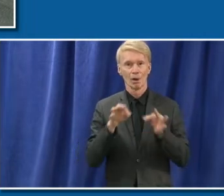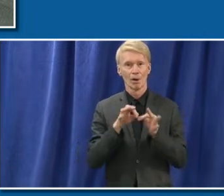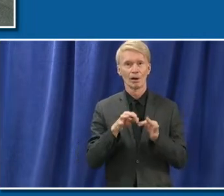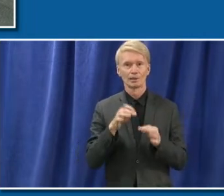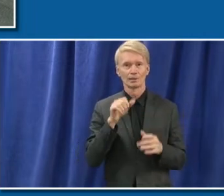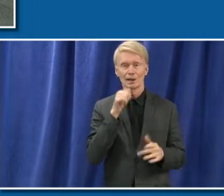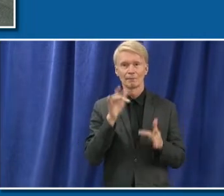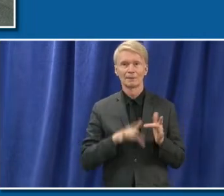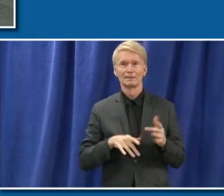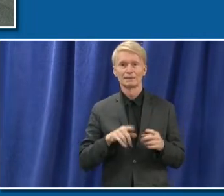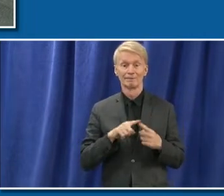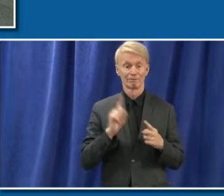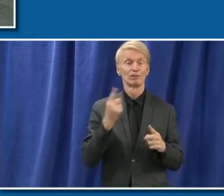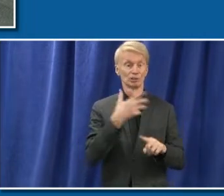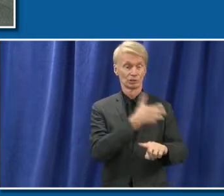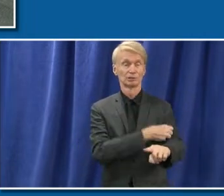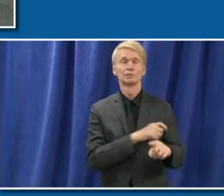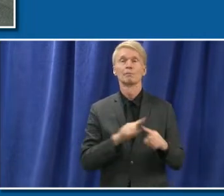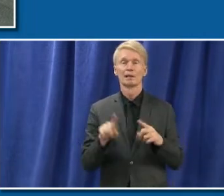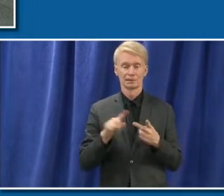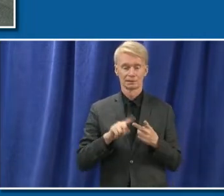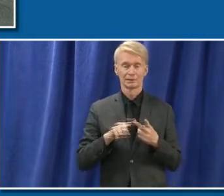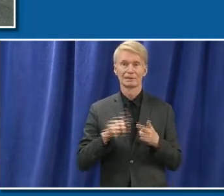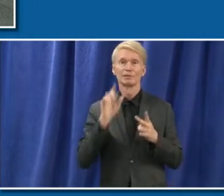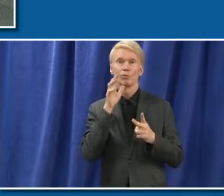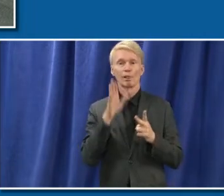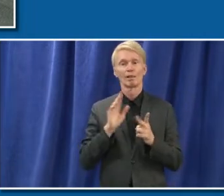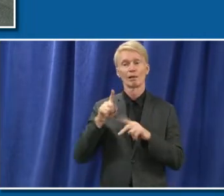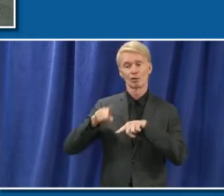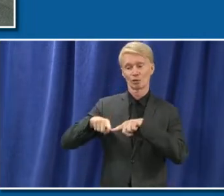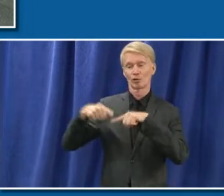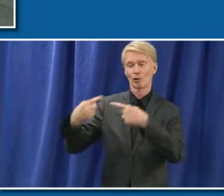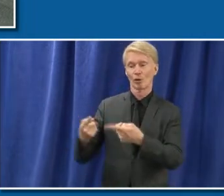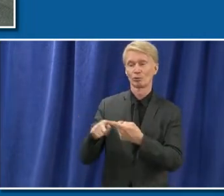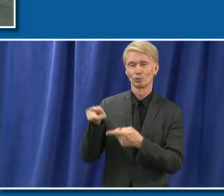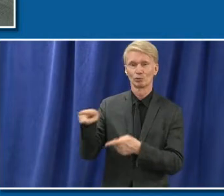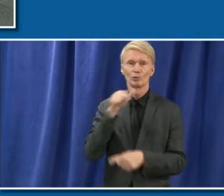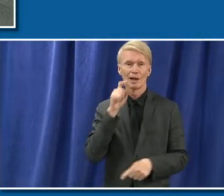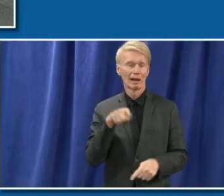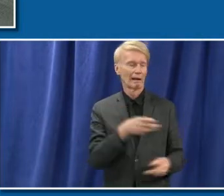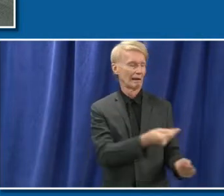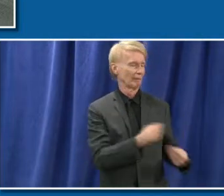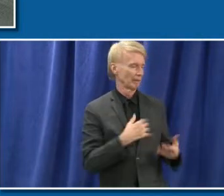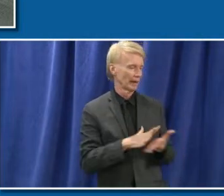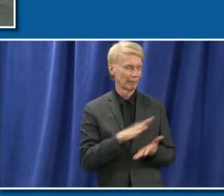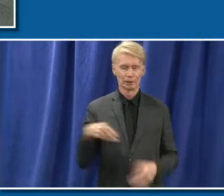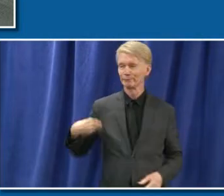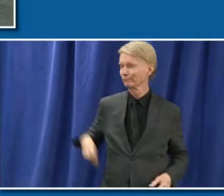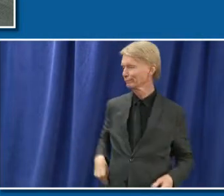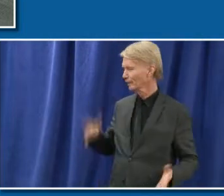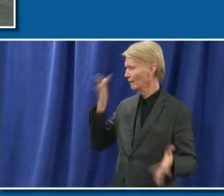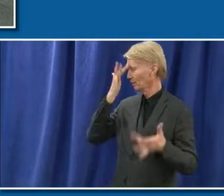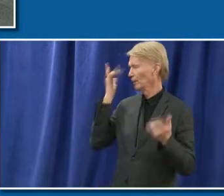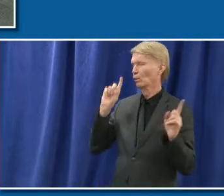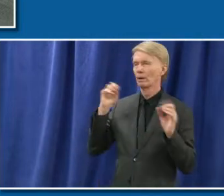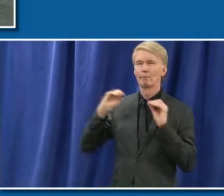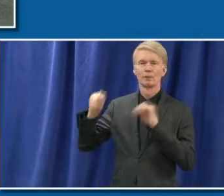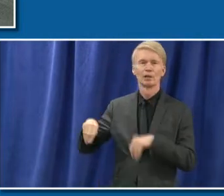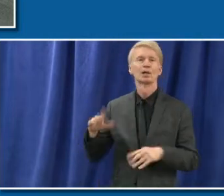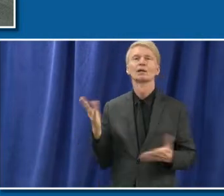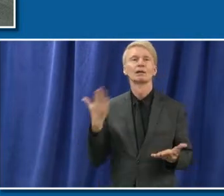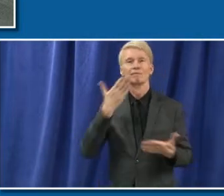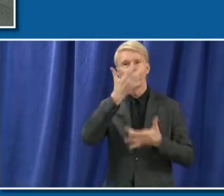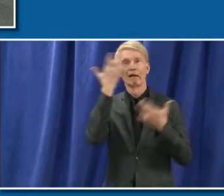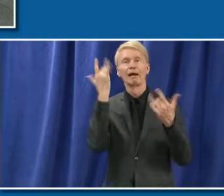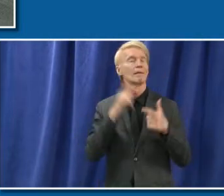associated to this vaccine is coming back to you. You're not reliant on a piece of paper or remembering to write it down, that the system of